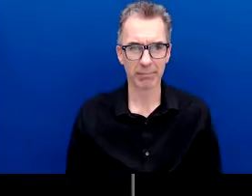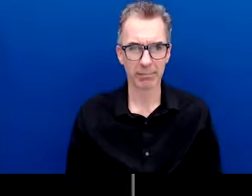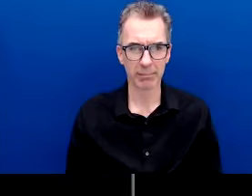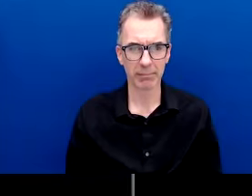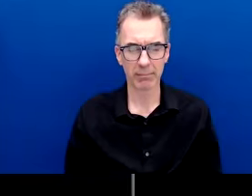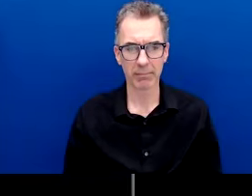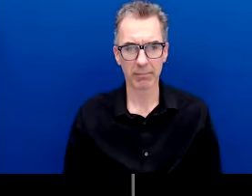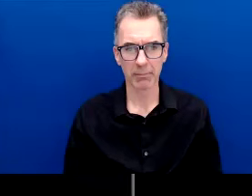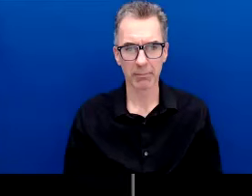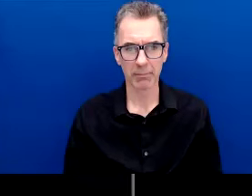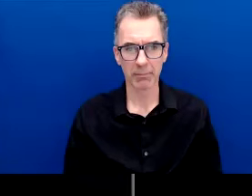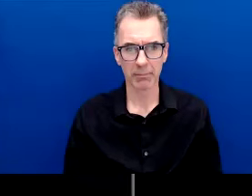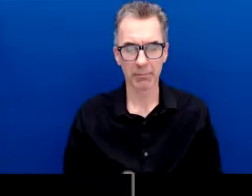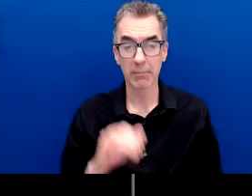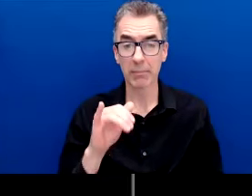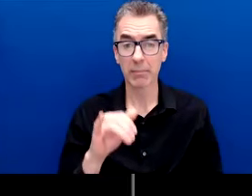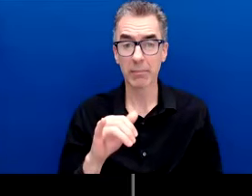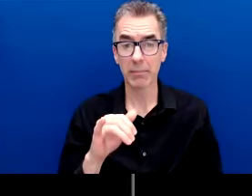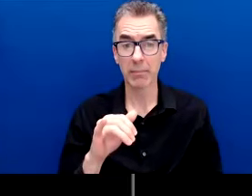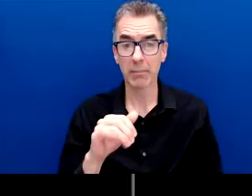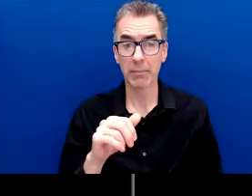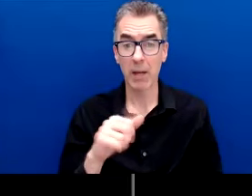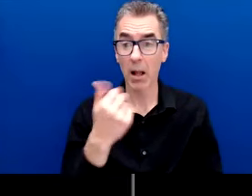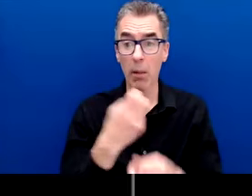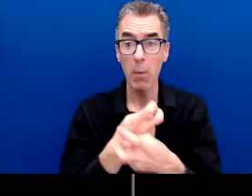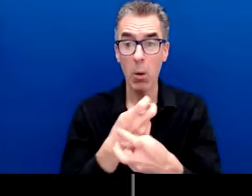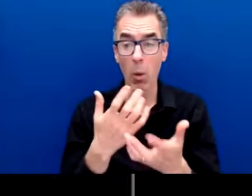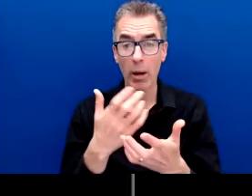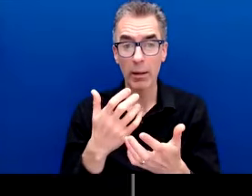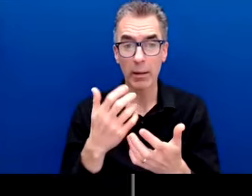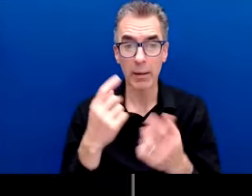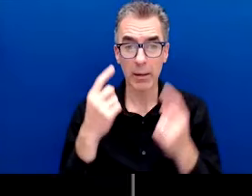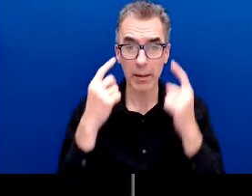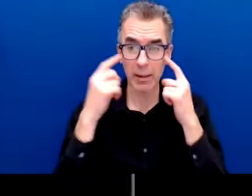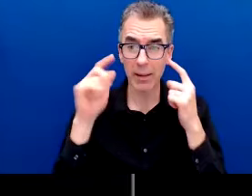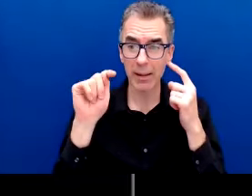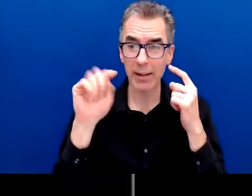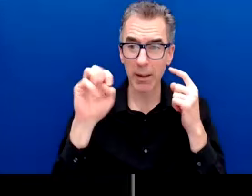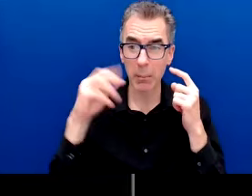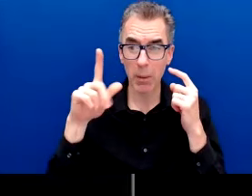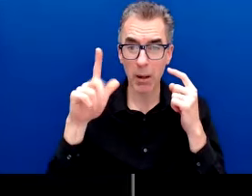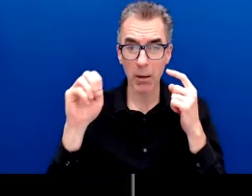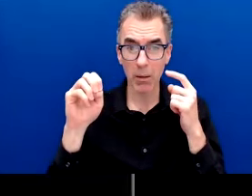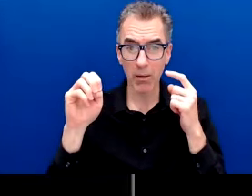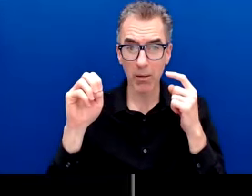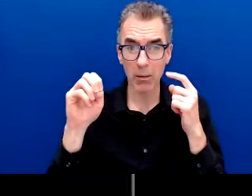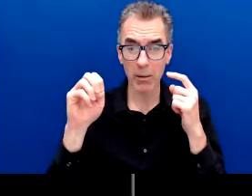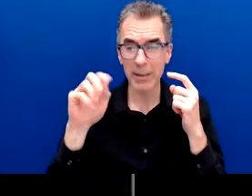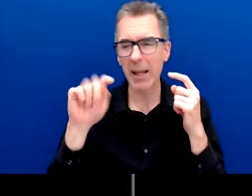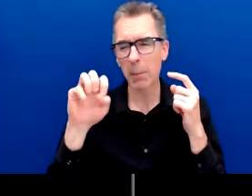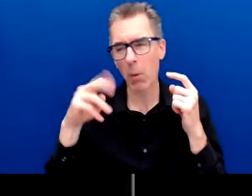The paired bones will include the temporal bone. Go back to the lateral view here. The temporal